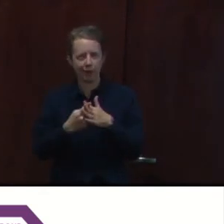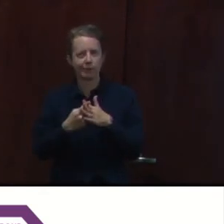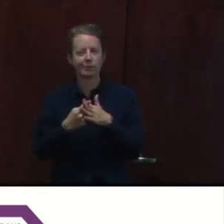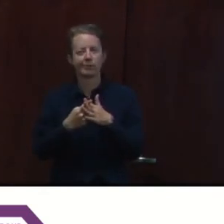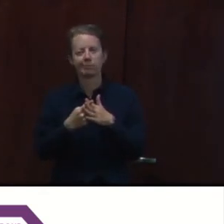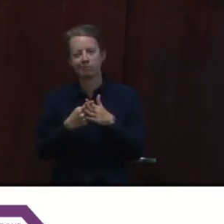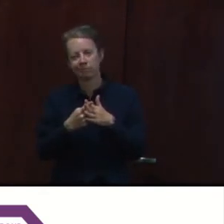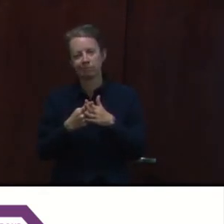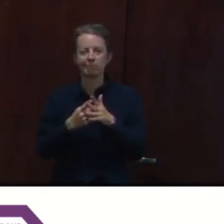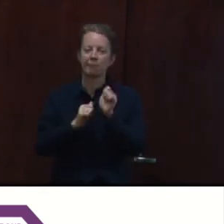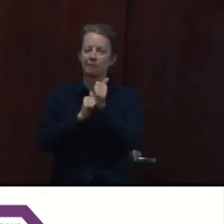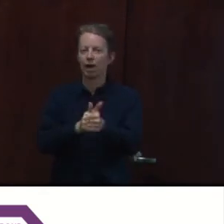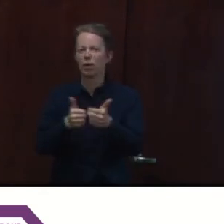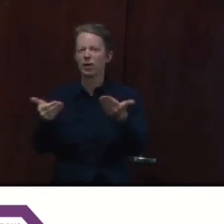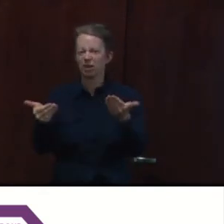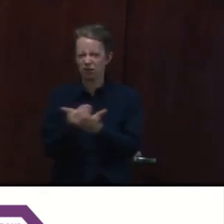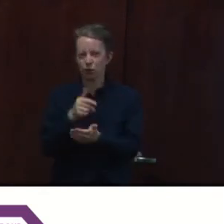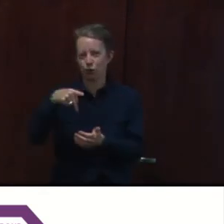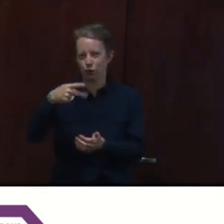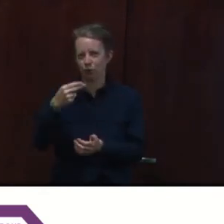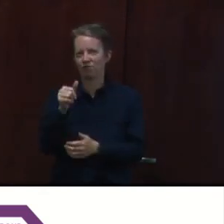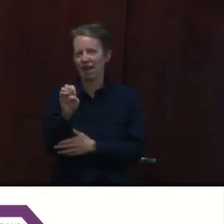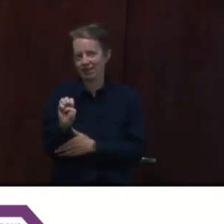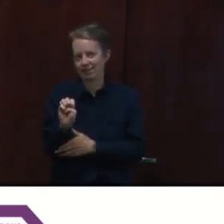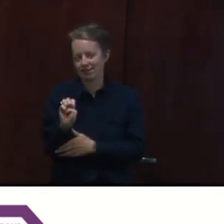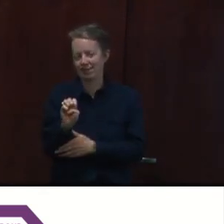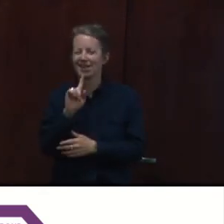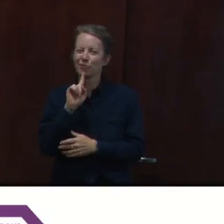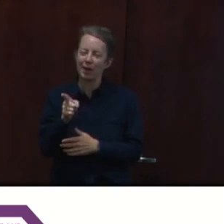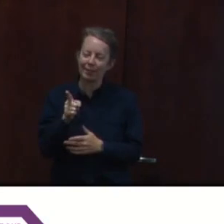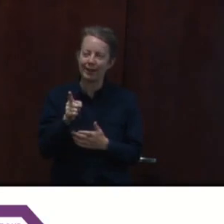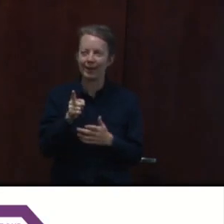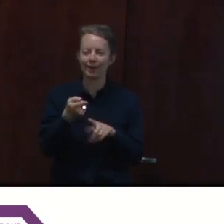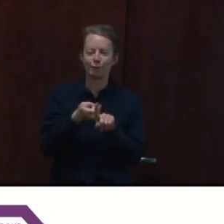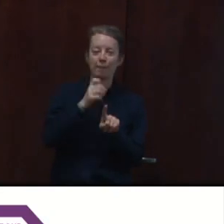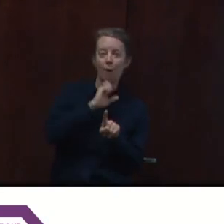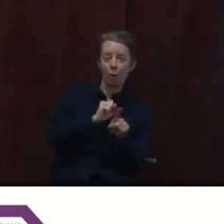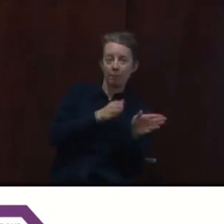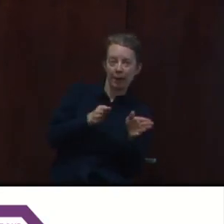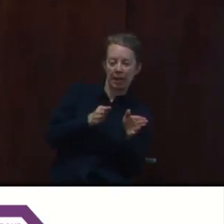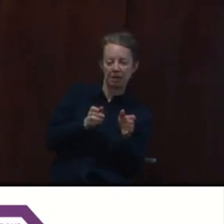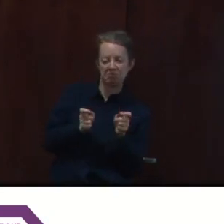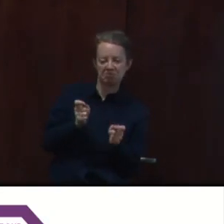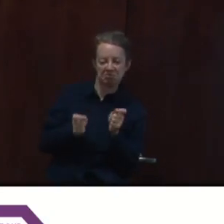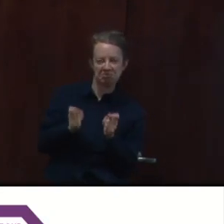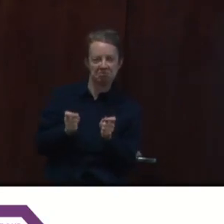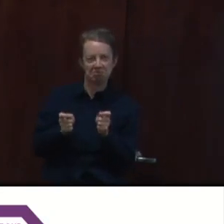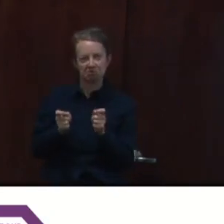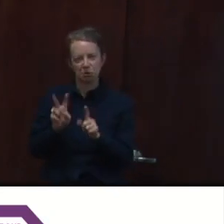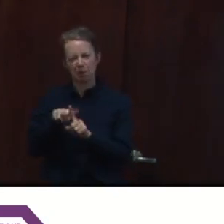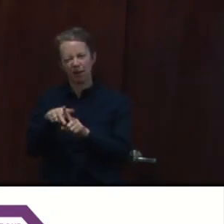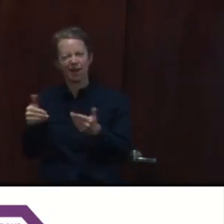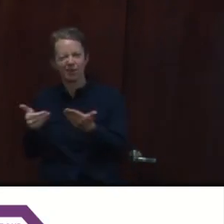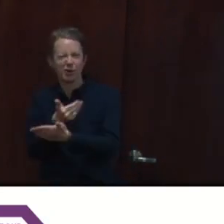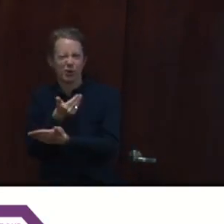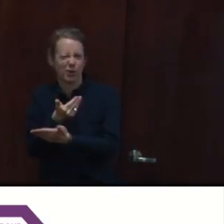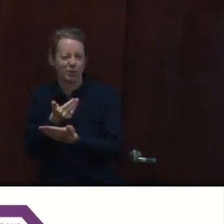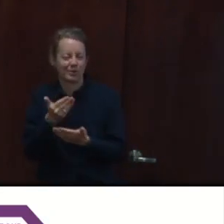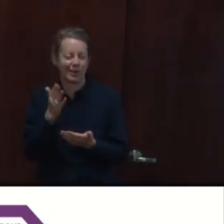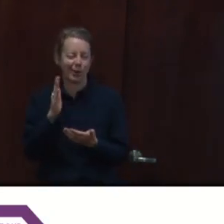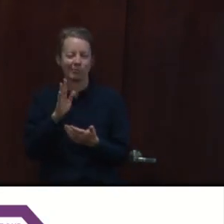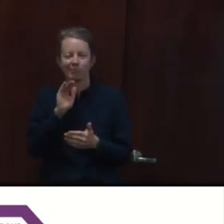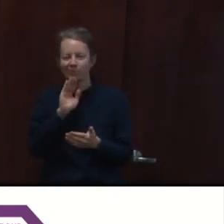incorporating the new phases, which were really just amended phases, at the end of this week and beginning next week. And so just as